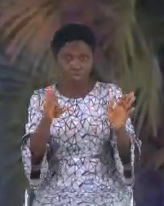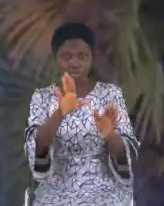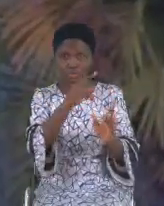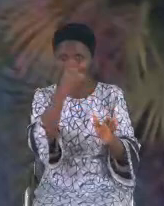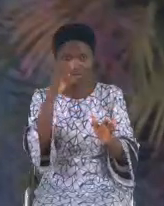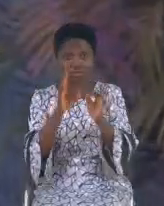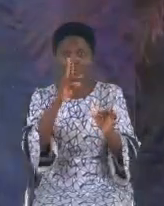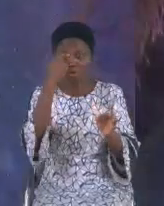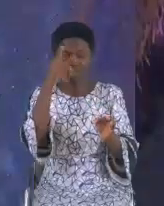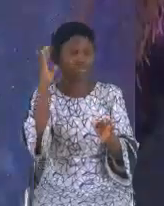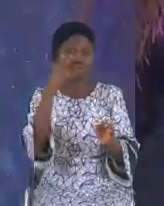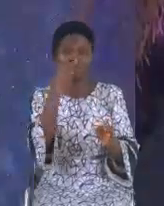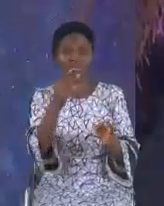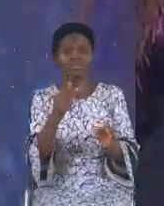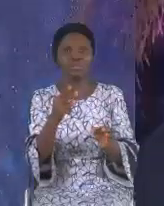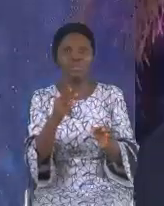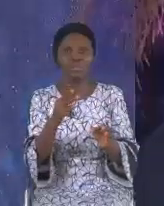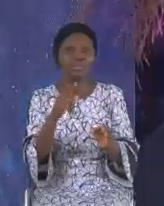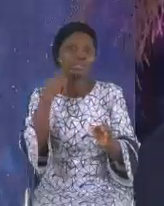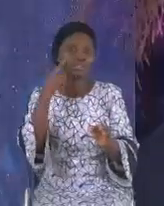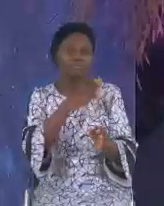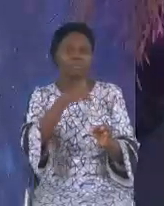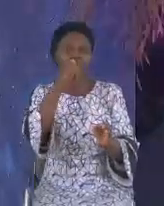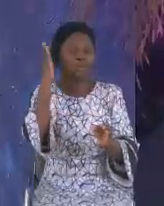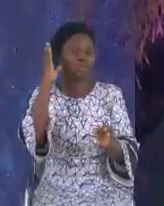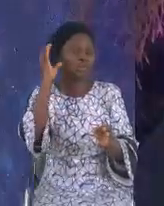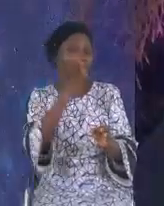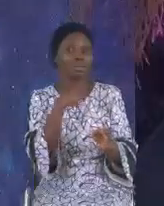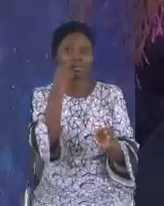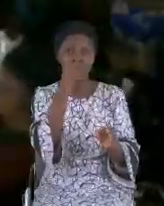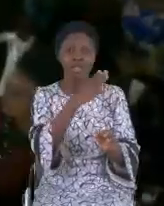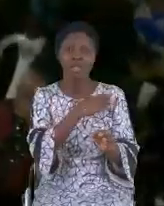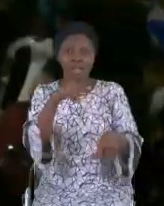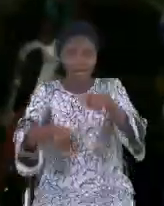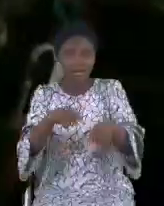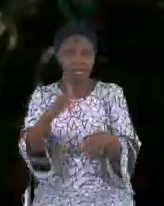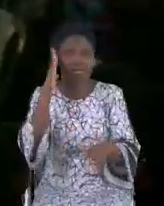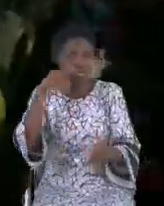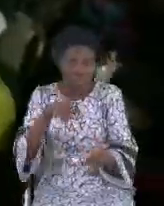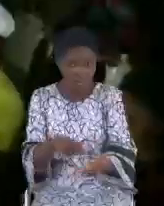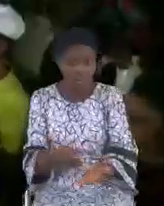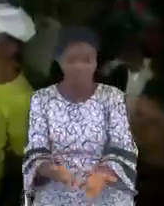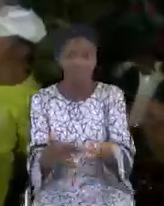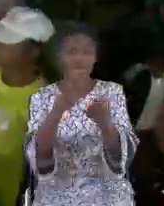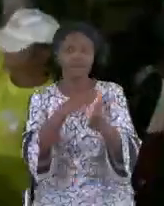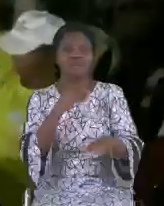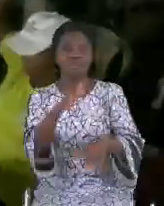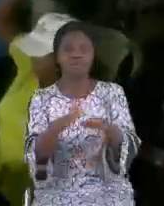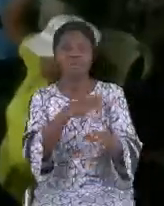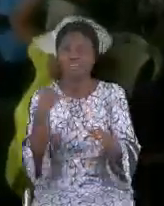and dumb will hear and speak. Amen. The lame will rise up and walk. And any internal